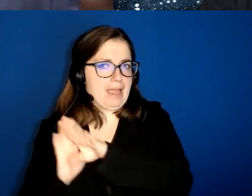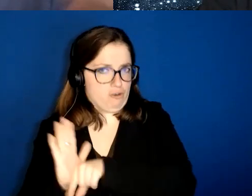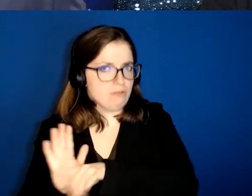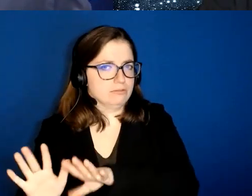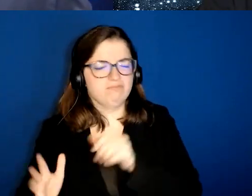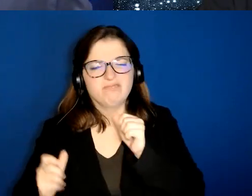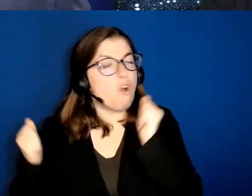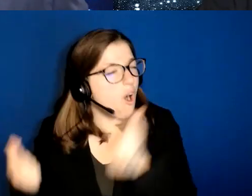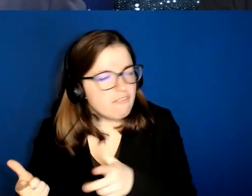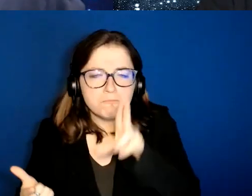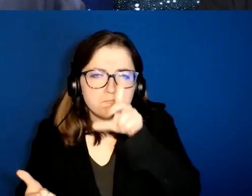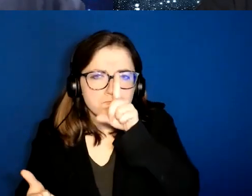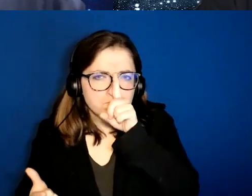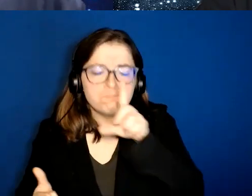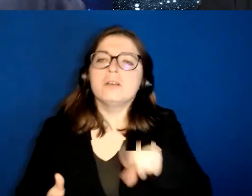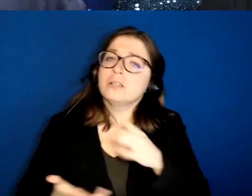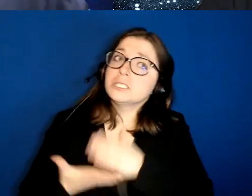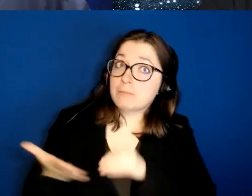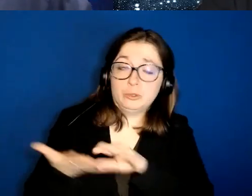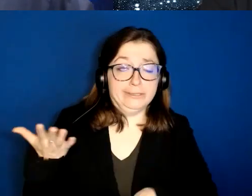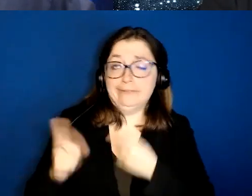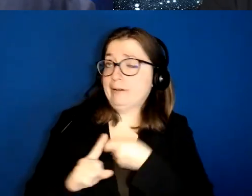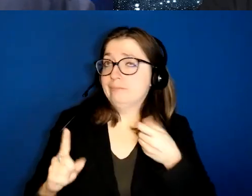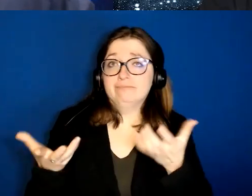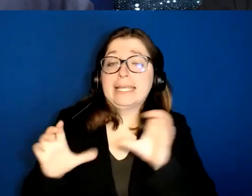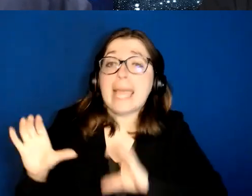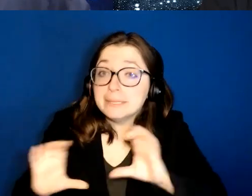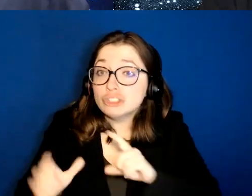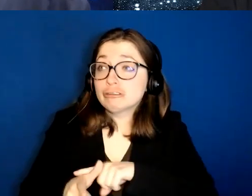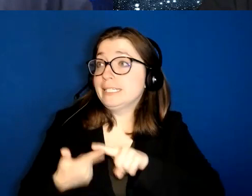had students in chemistry and other disciplines who are